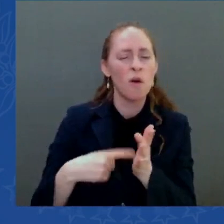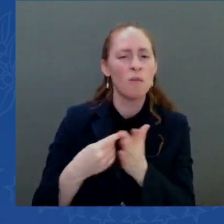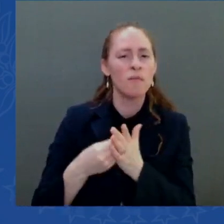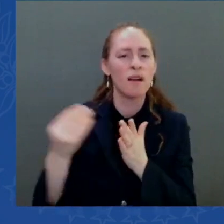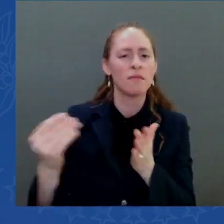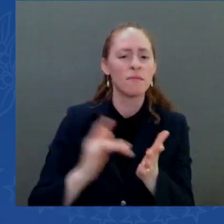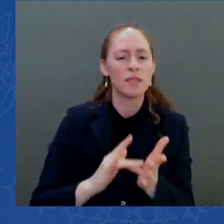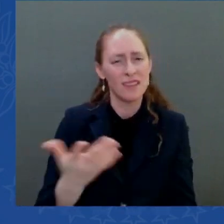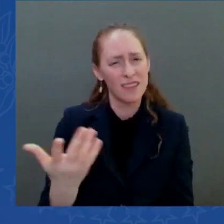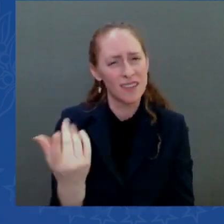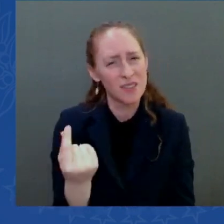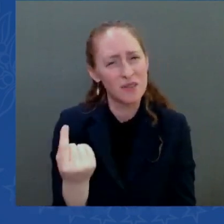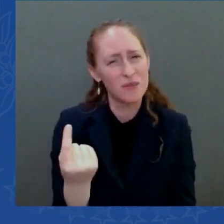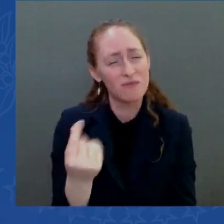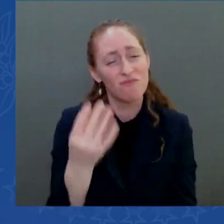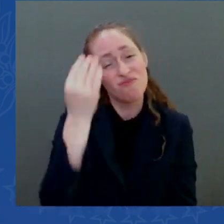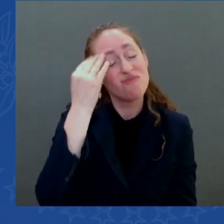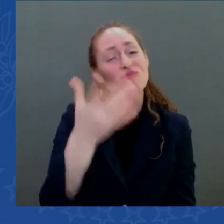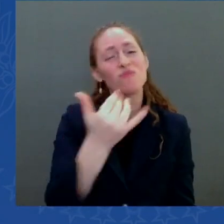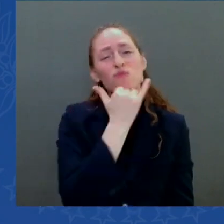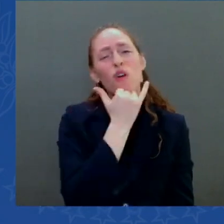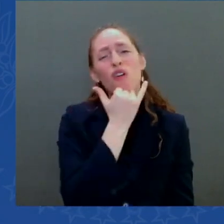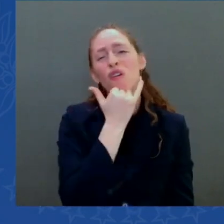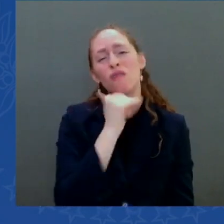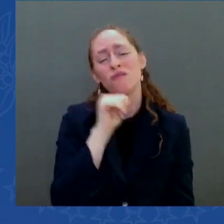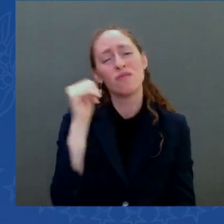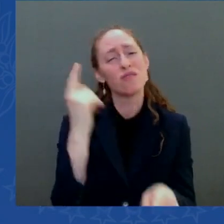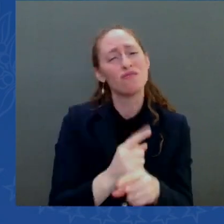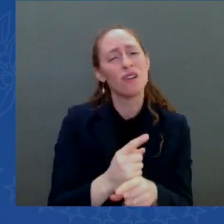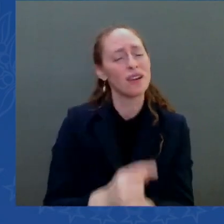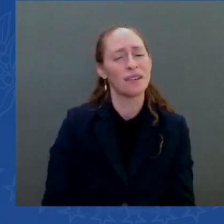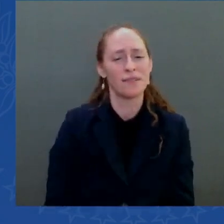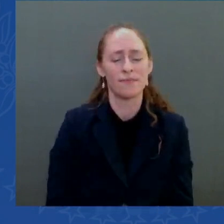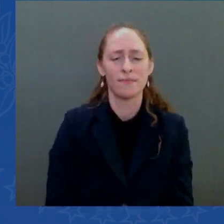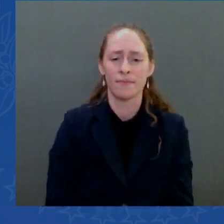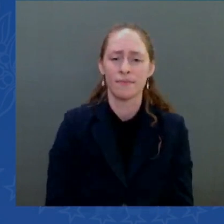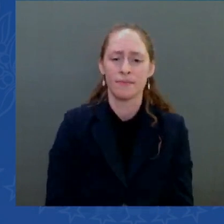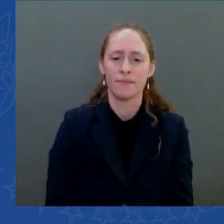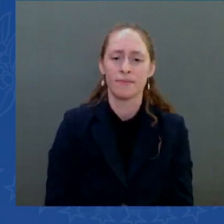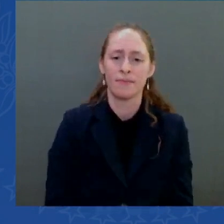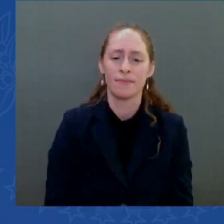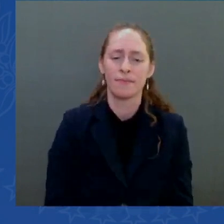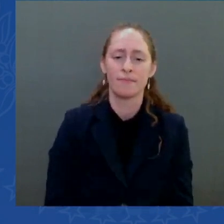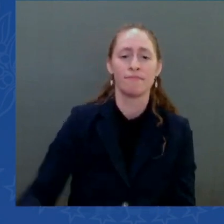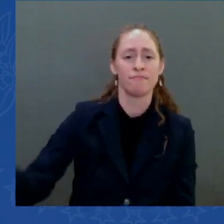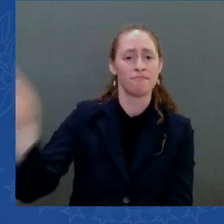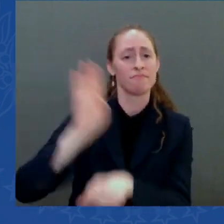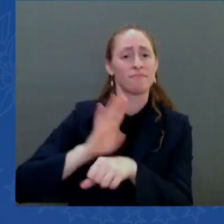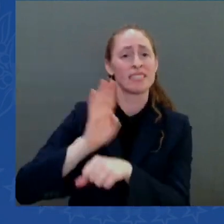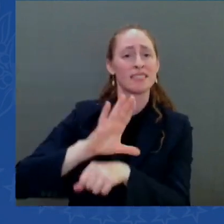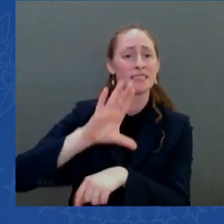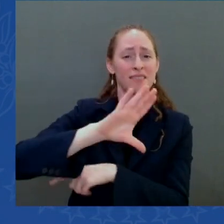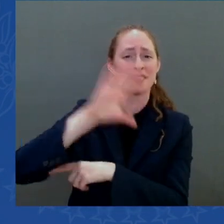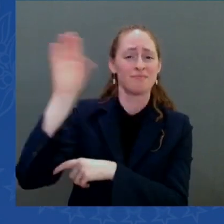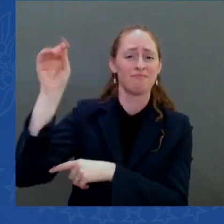much to make the drug or the research that went into it. There's a system they have, if noted, in